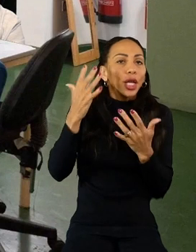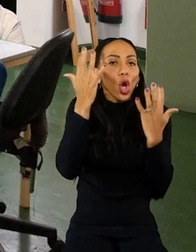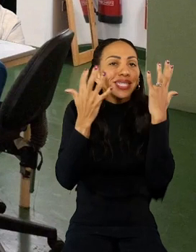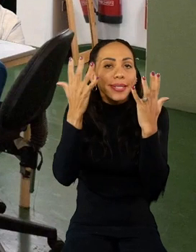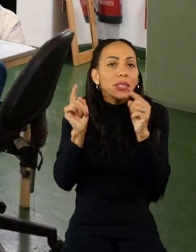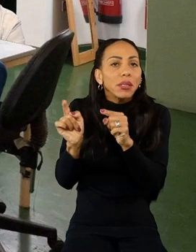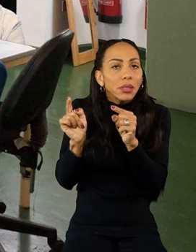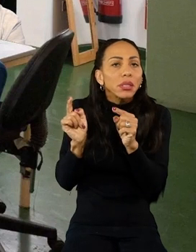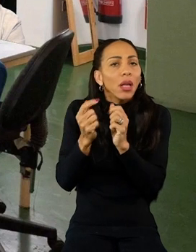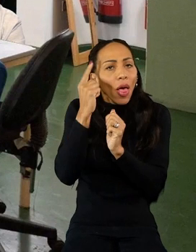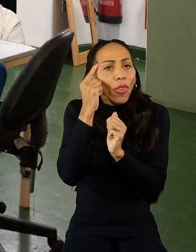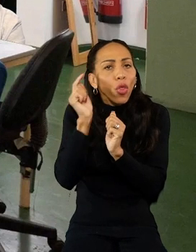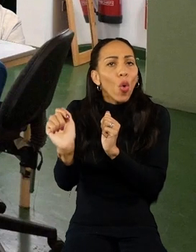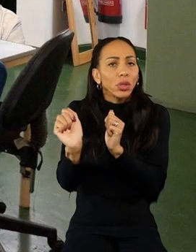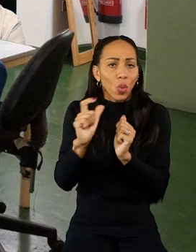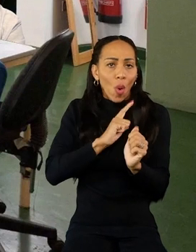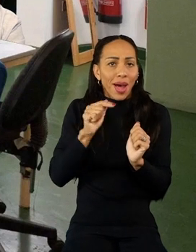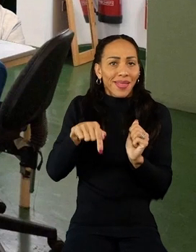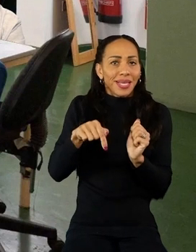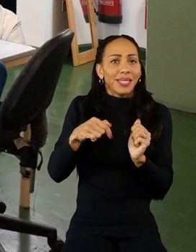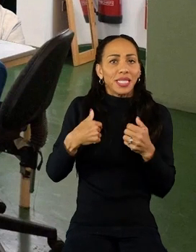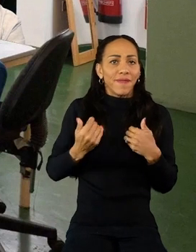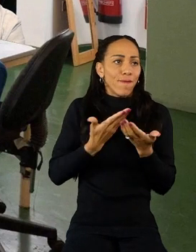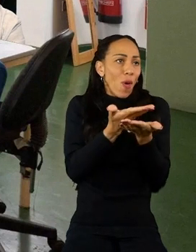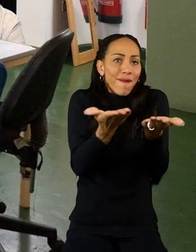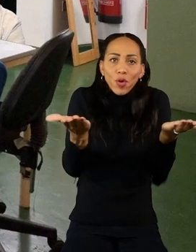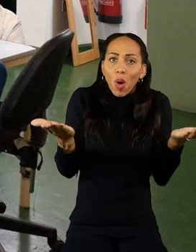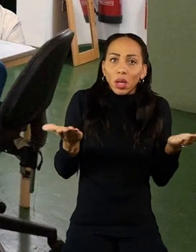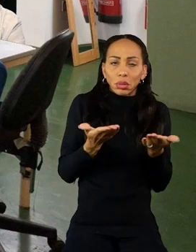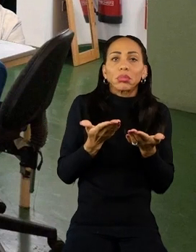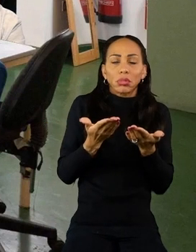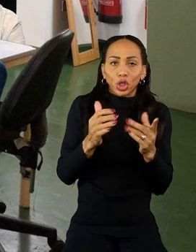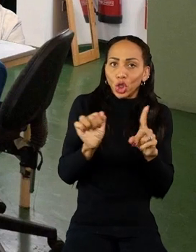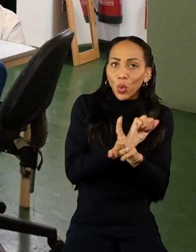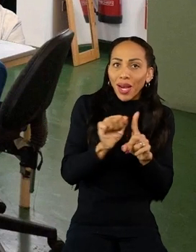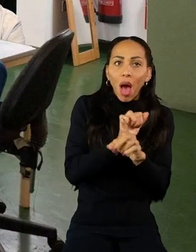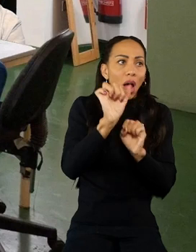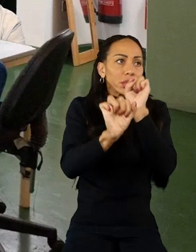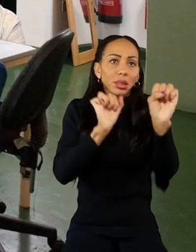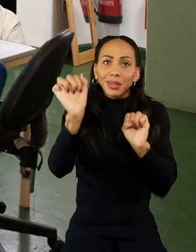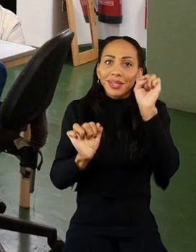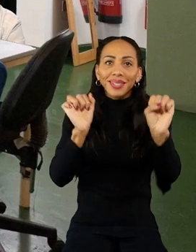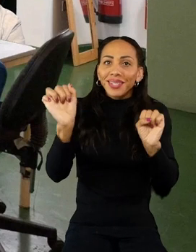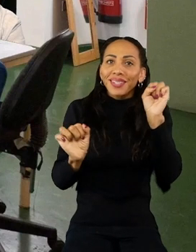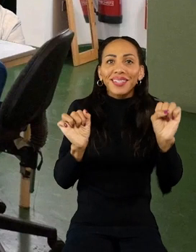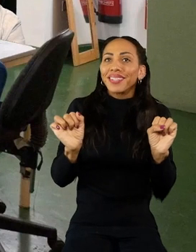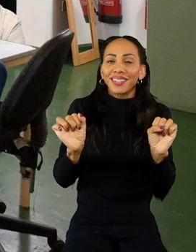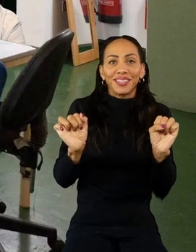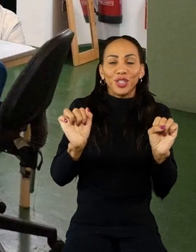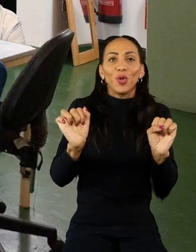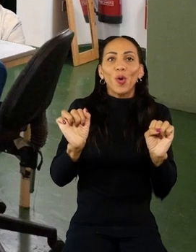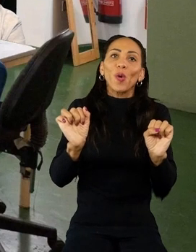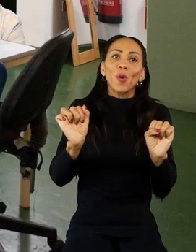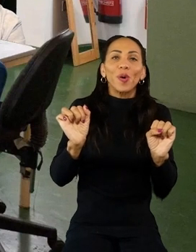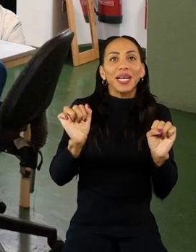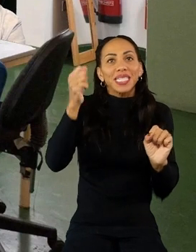experience, their experience has been considered, and that it's there for everyone and to